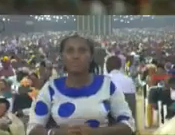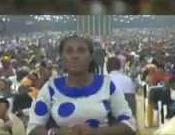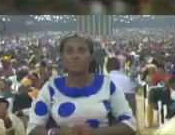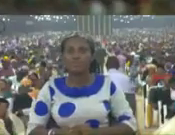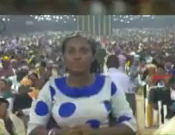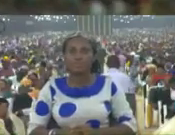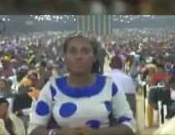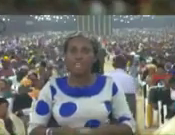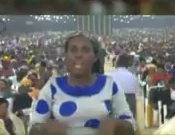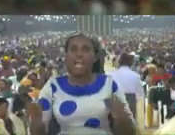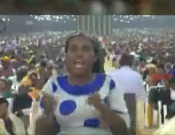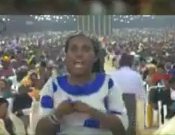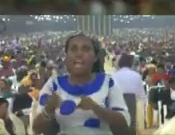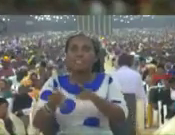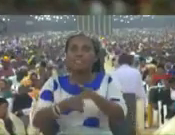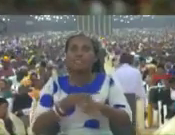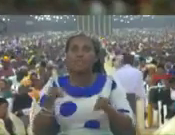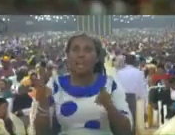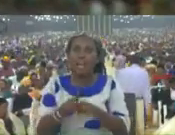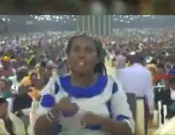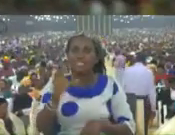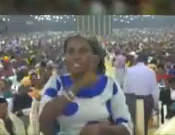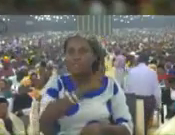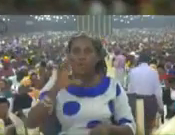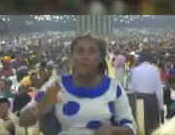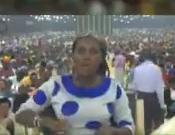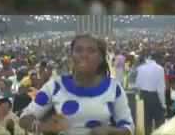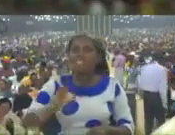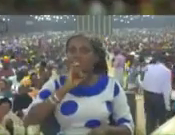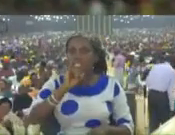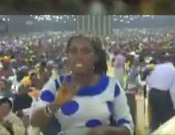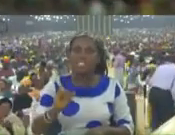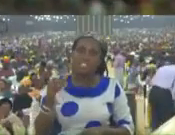As long as Christ is in me,